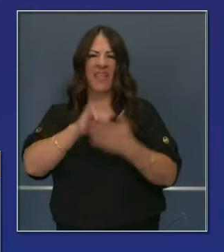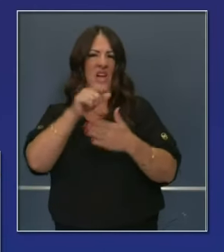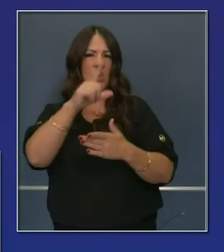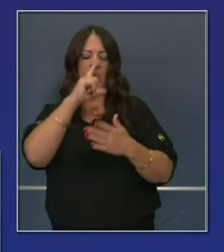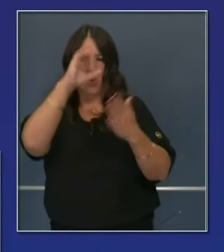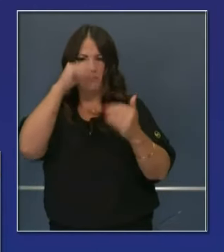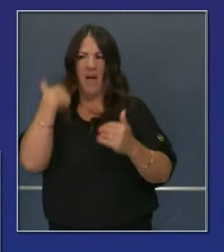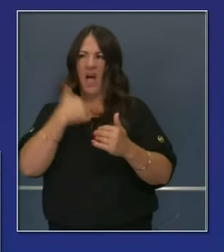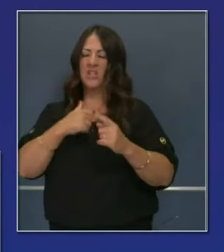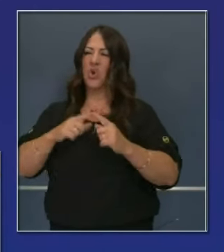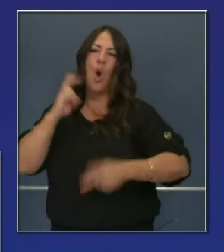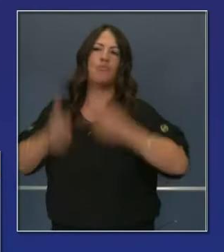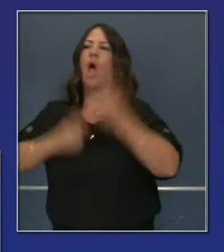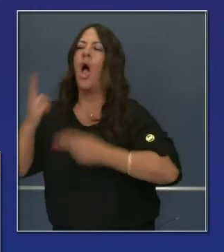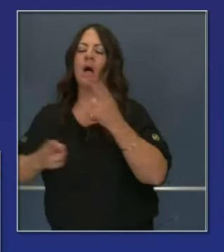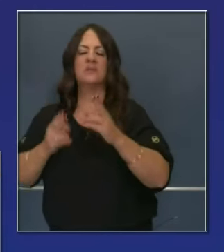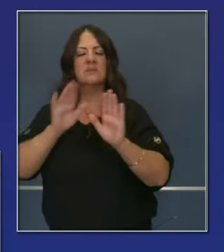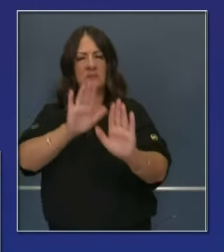its distribution and its